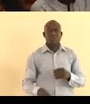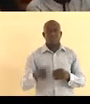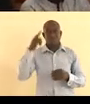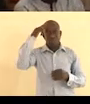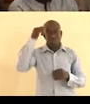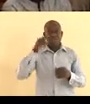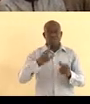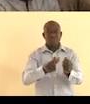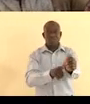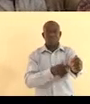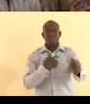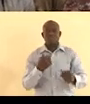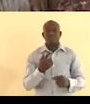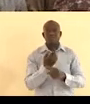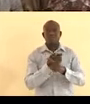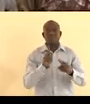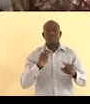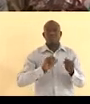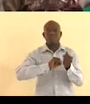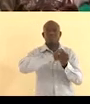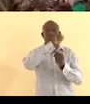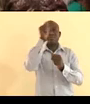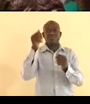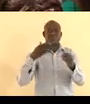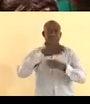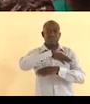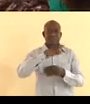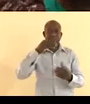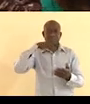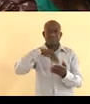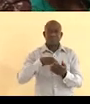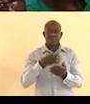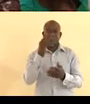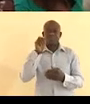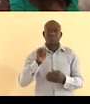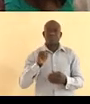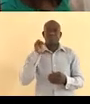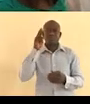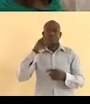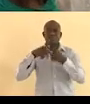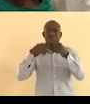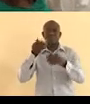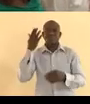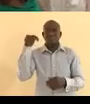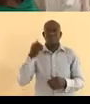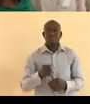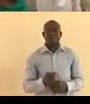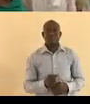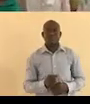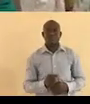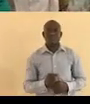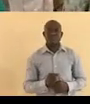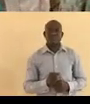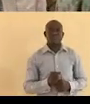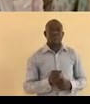down headlong. But passing through the midst of them, he went away.